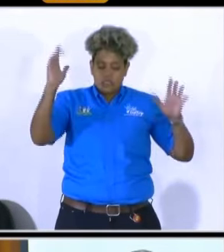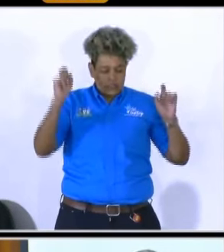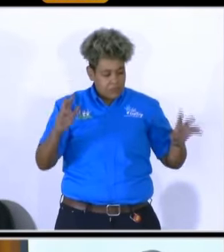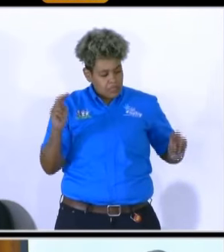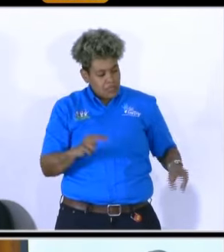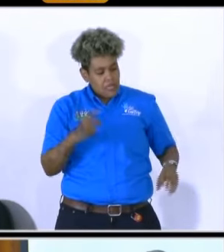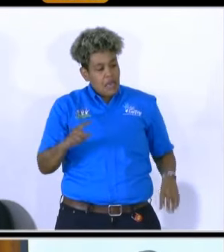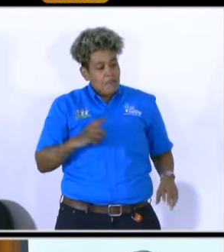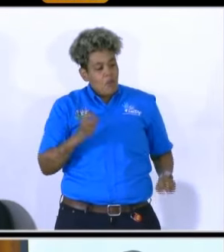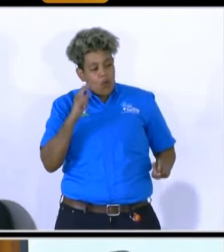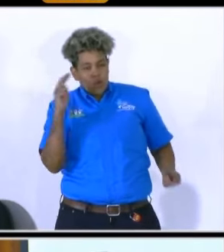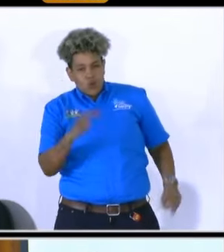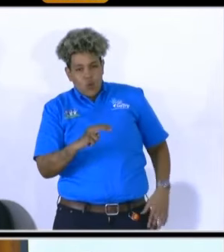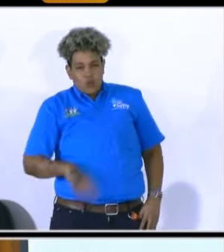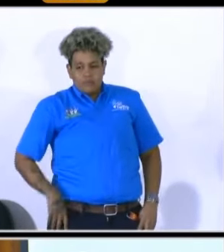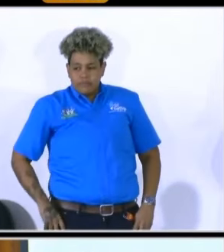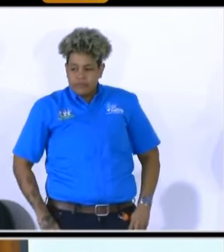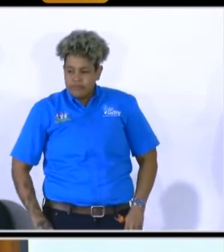And I want to